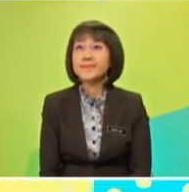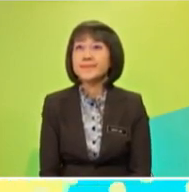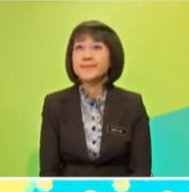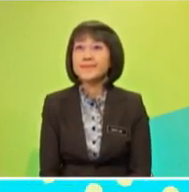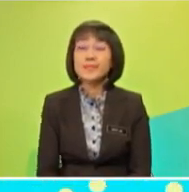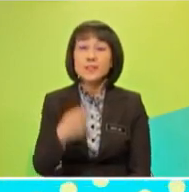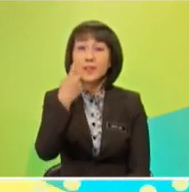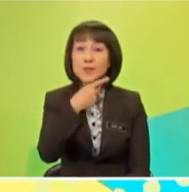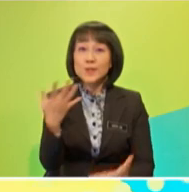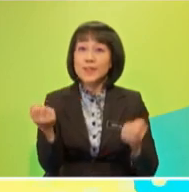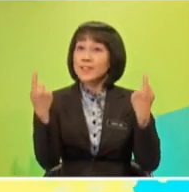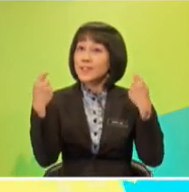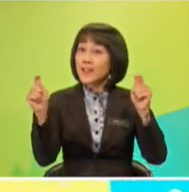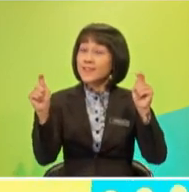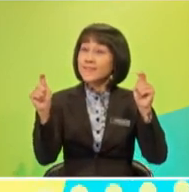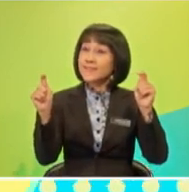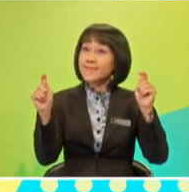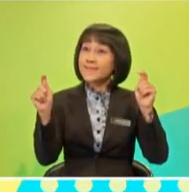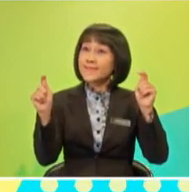Who wants to give it a try?